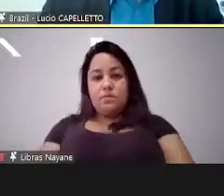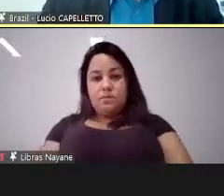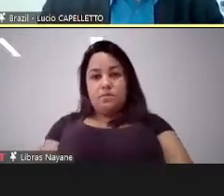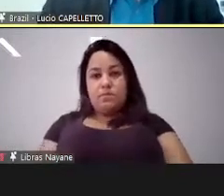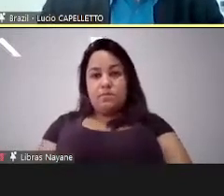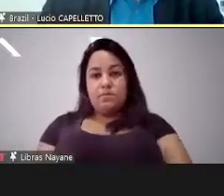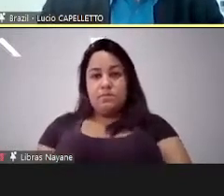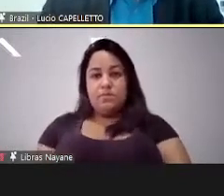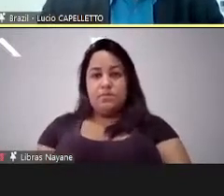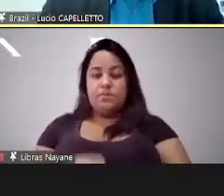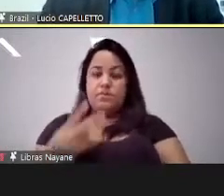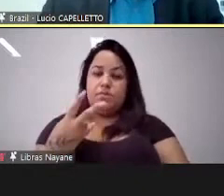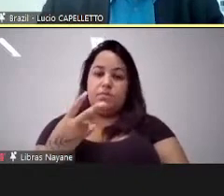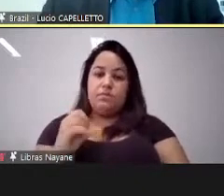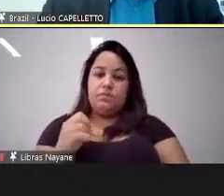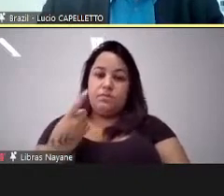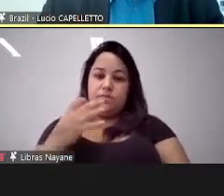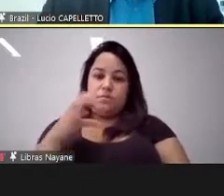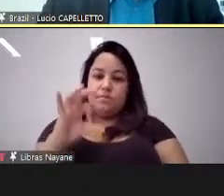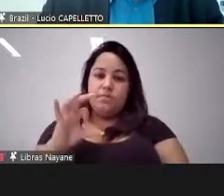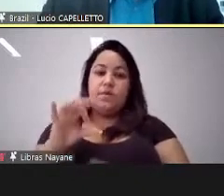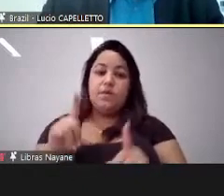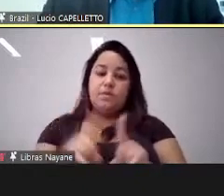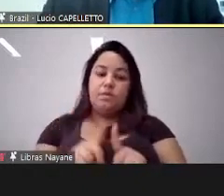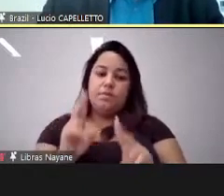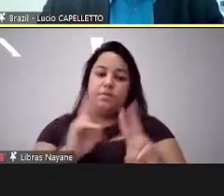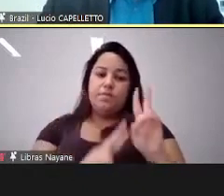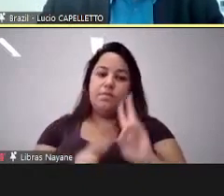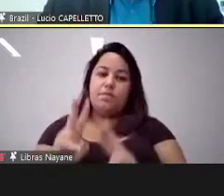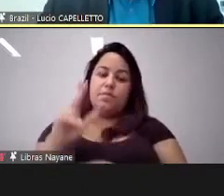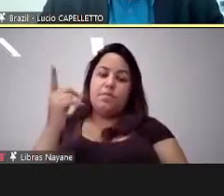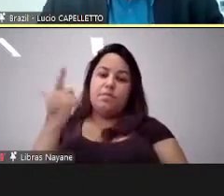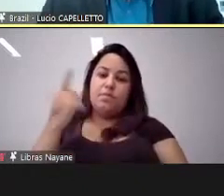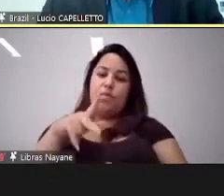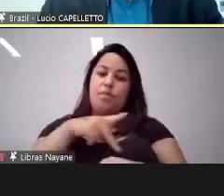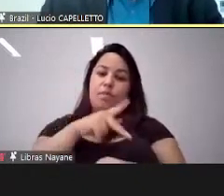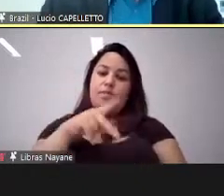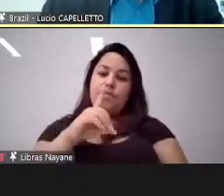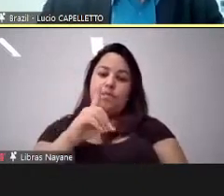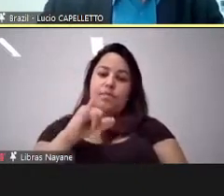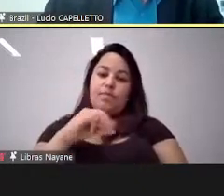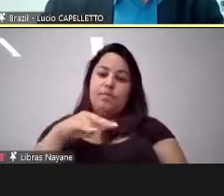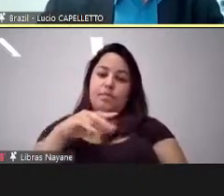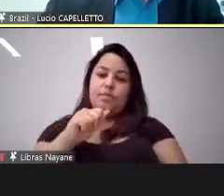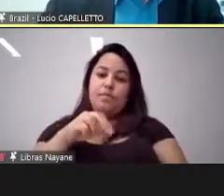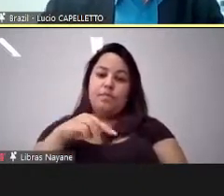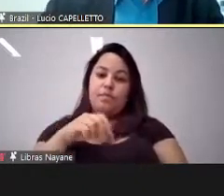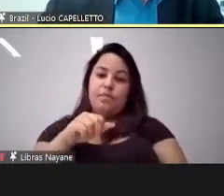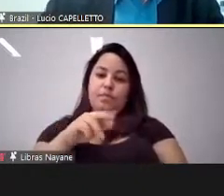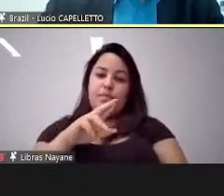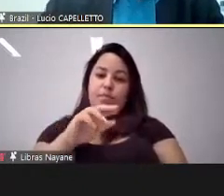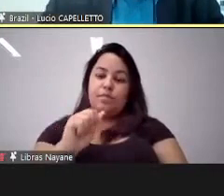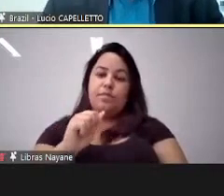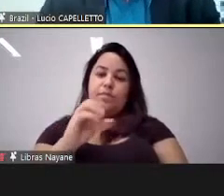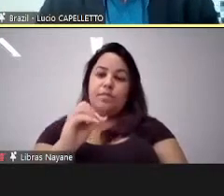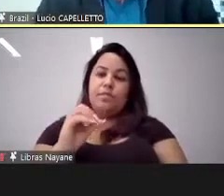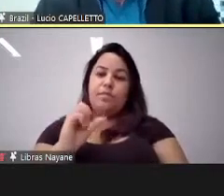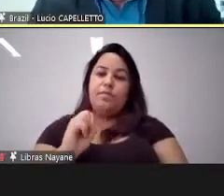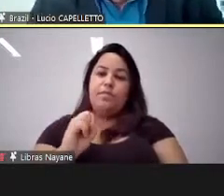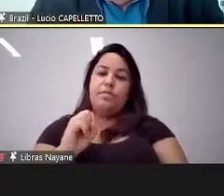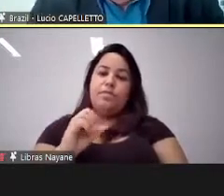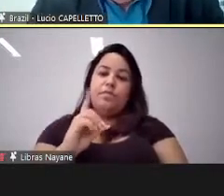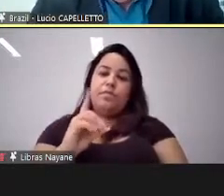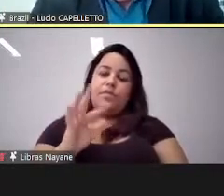28% here in 2019 to 26%. If we think about Denmark,